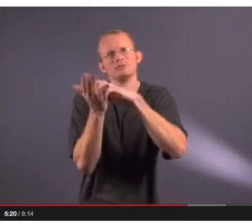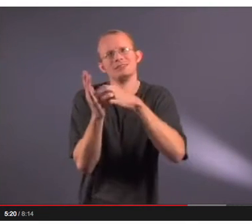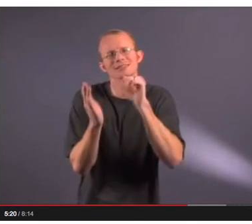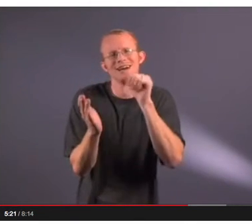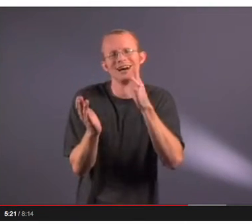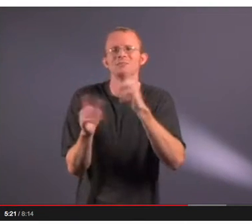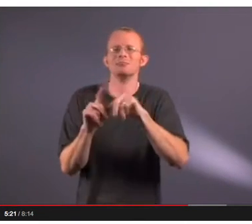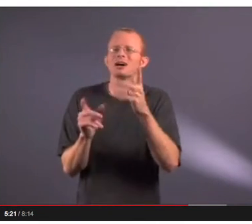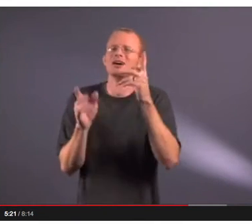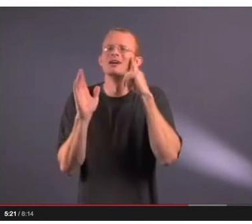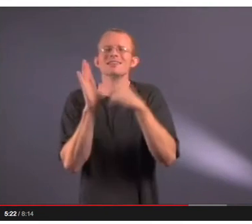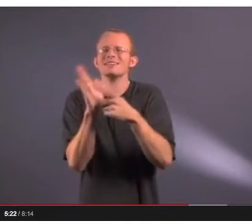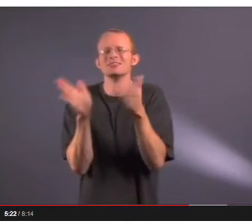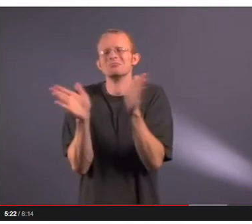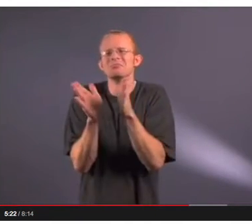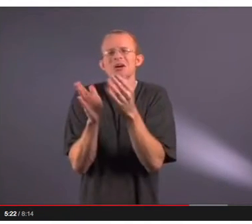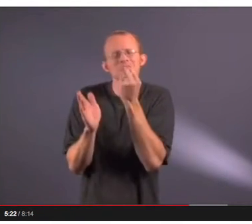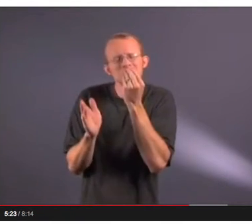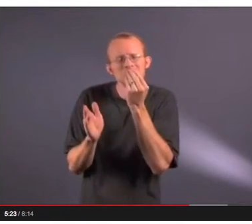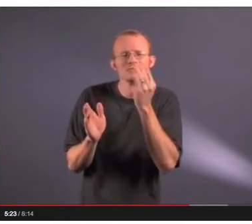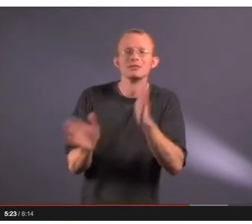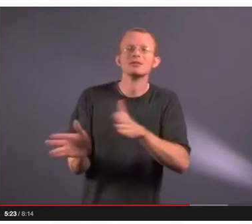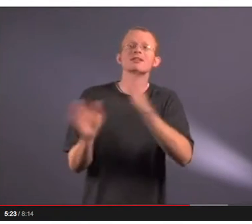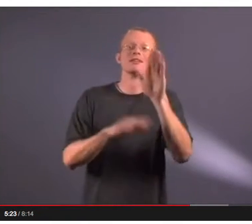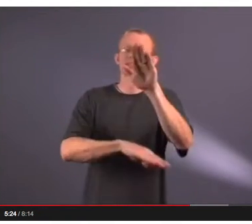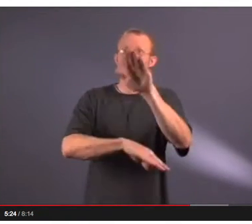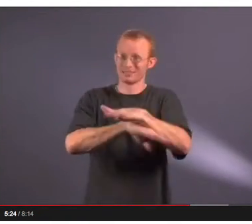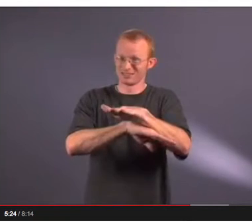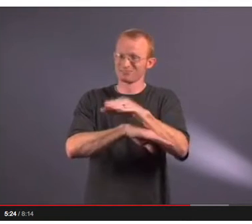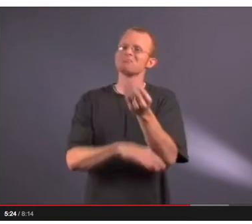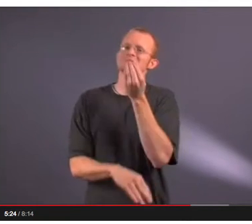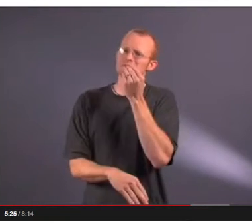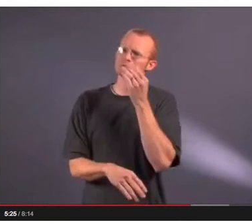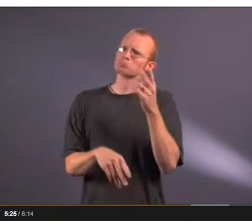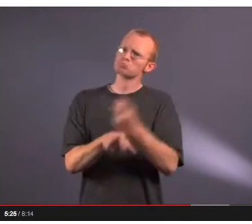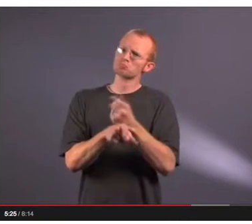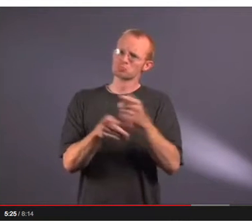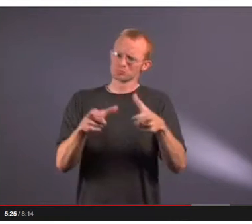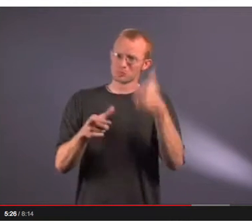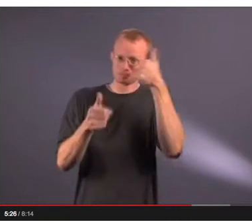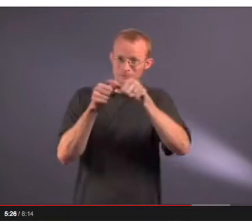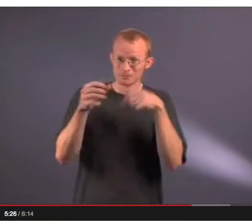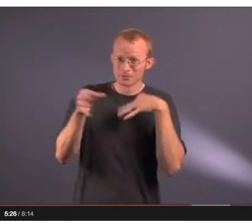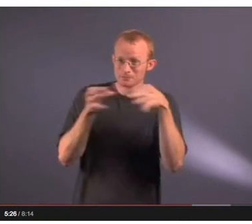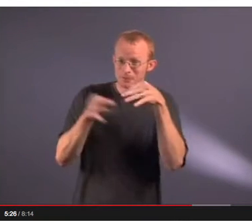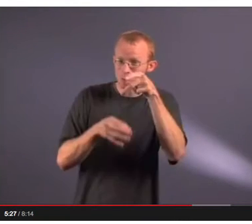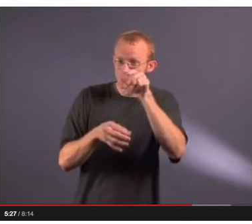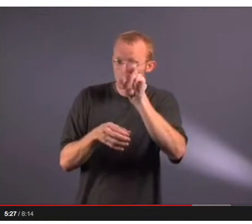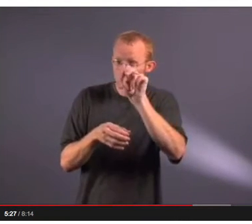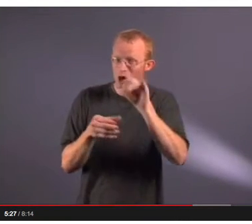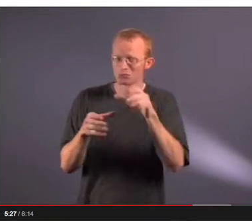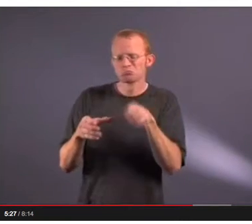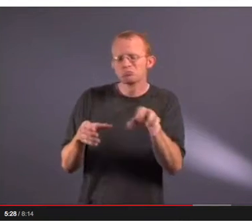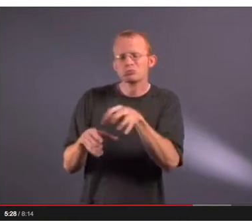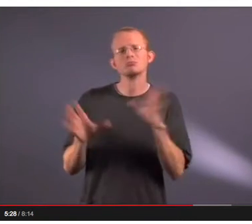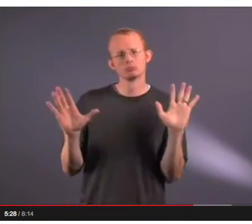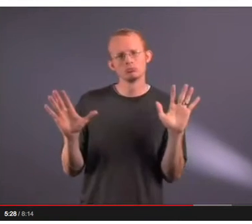eat some more fruit, maybe a cookie, maybe not a cookie, maybe a little one. And then at night you can eat a normal